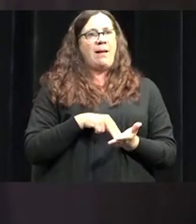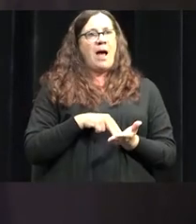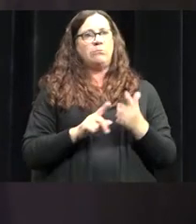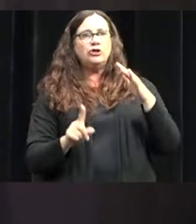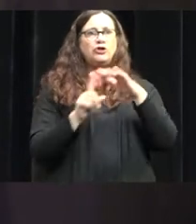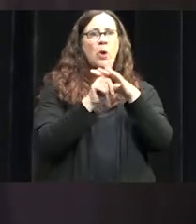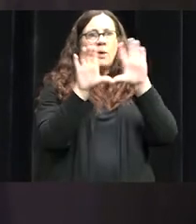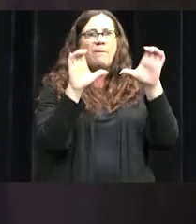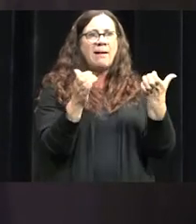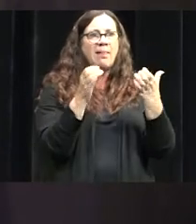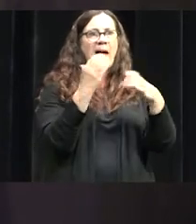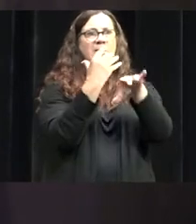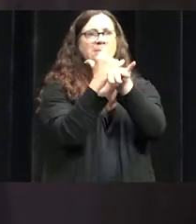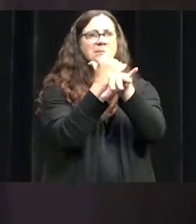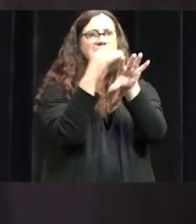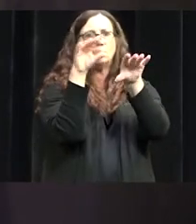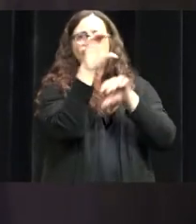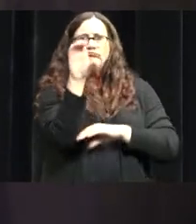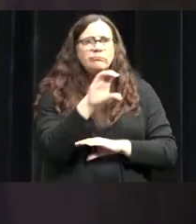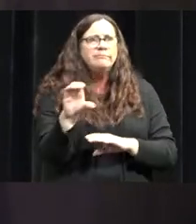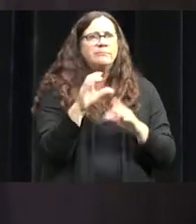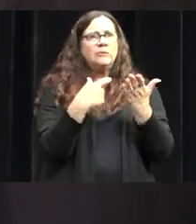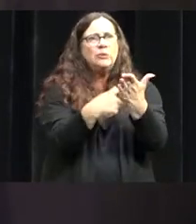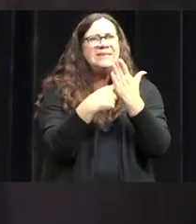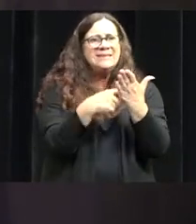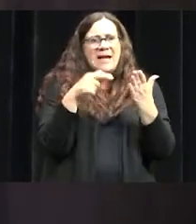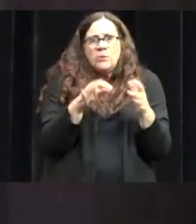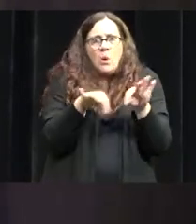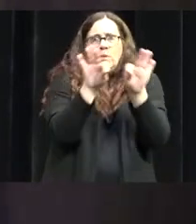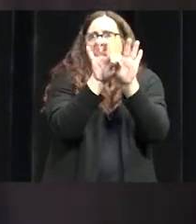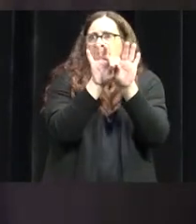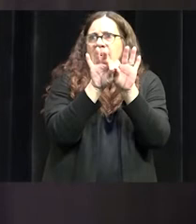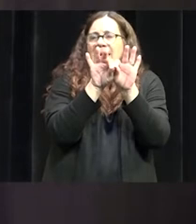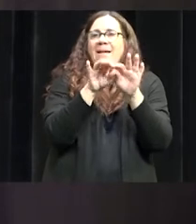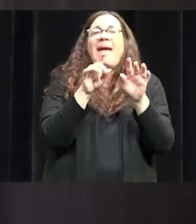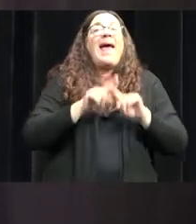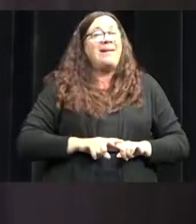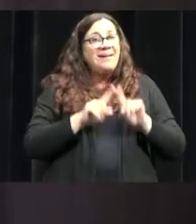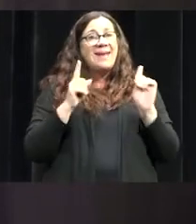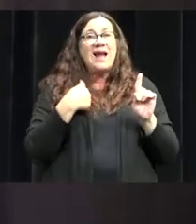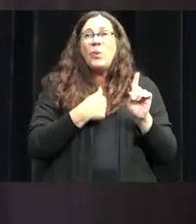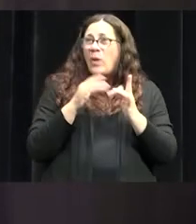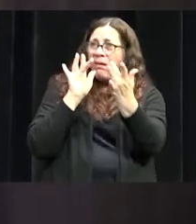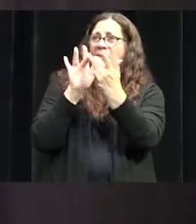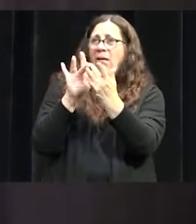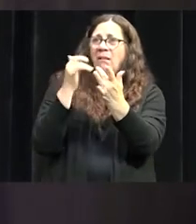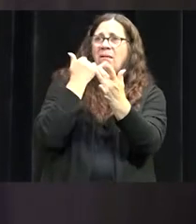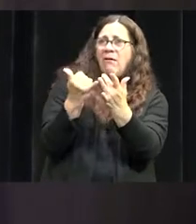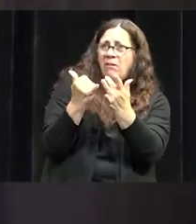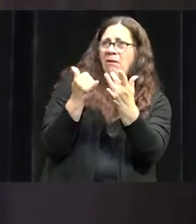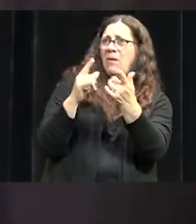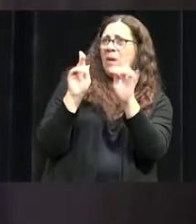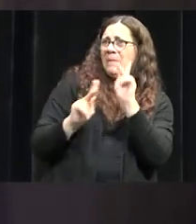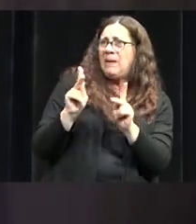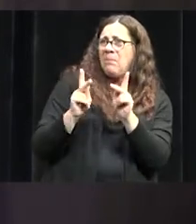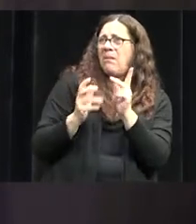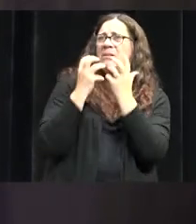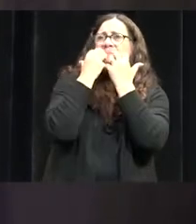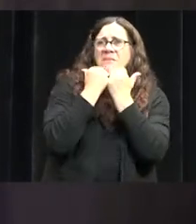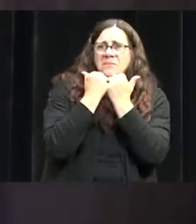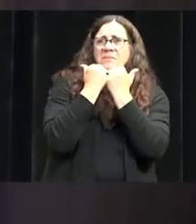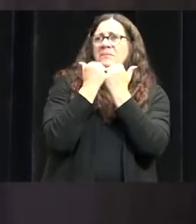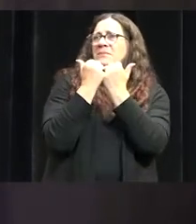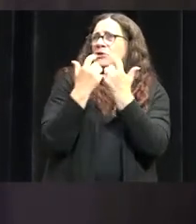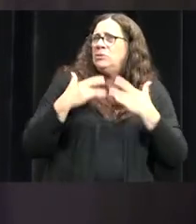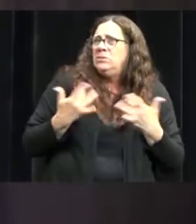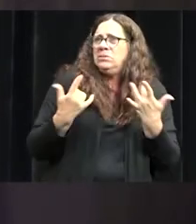we called those we loved most to try to make sense of the world we found ourselves in and yet we pushed forward